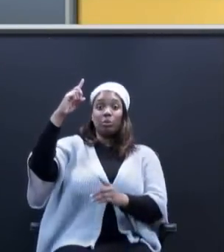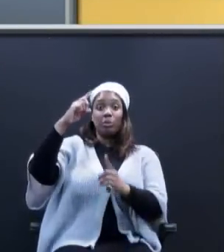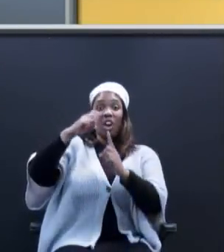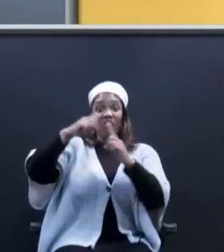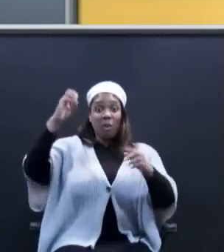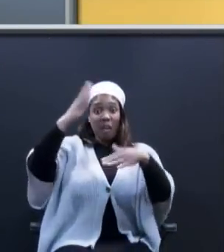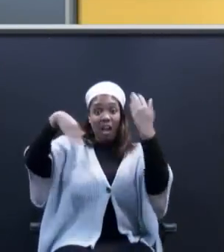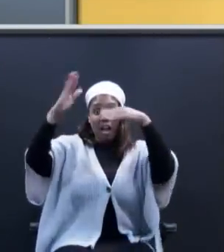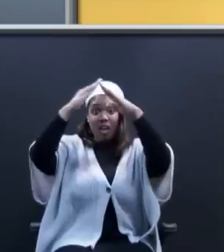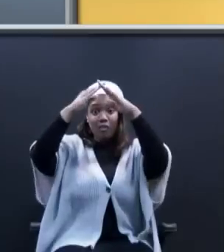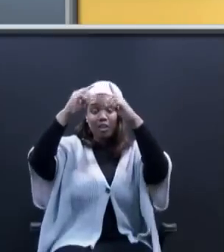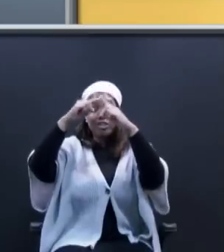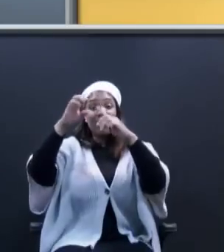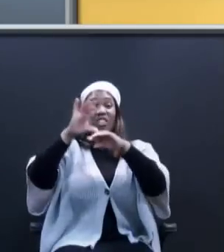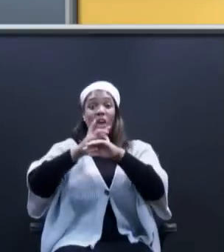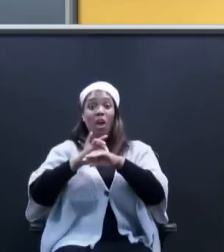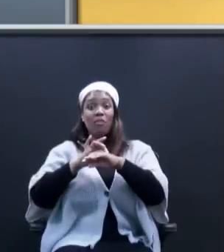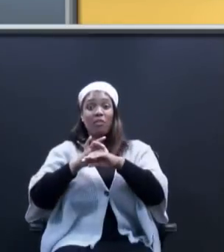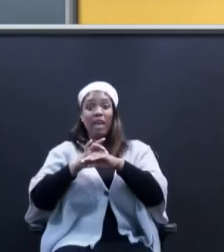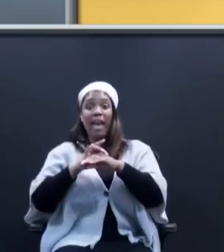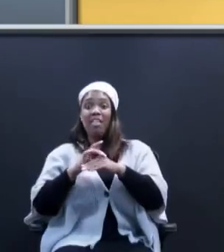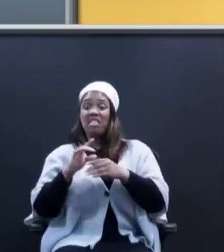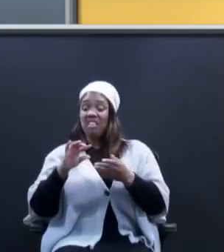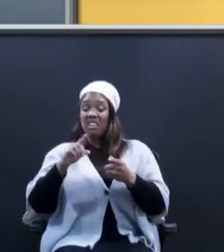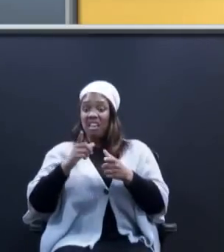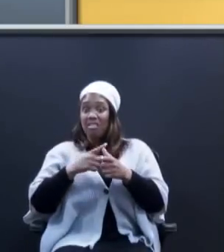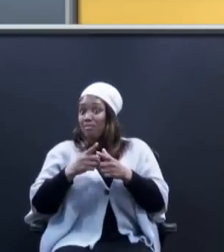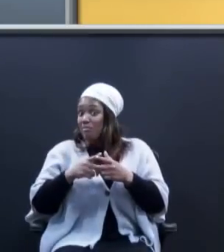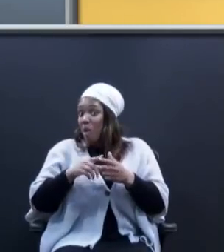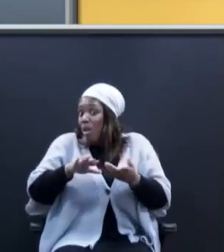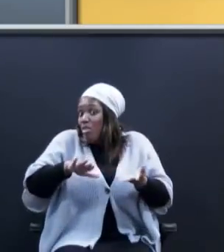And then the dead, at that time, the dead's going to be raised.